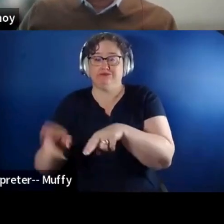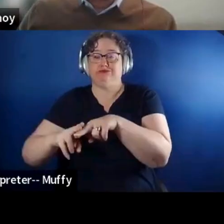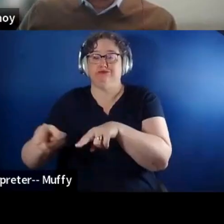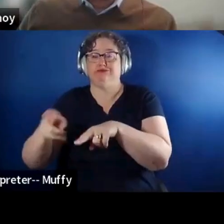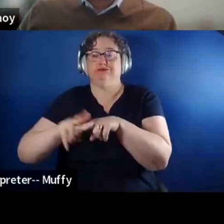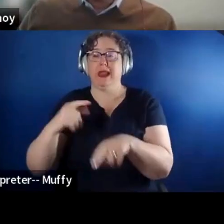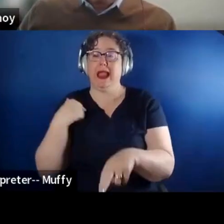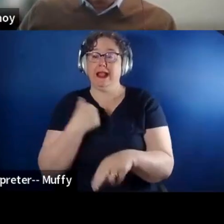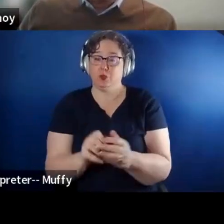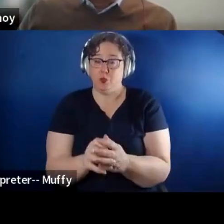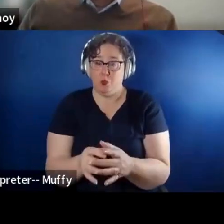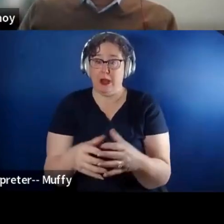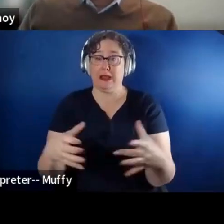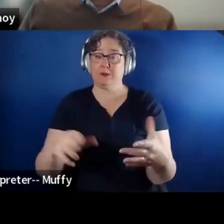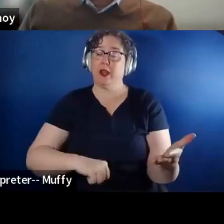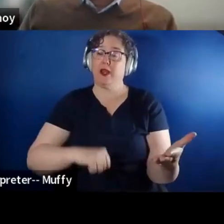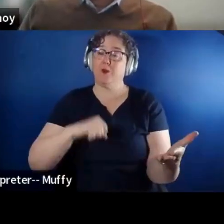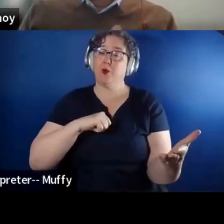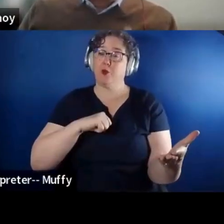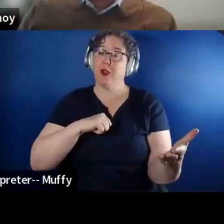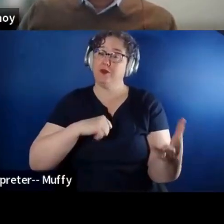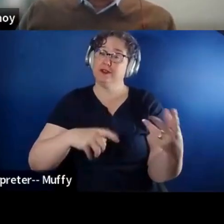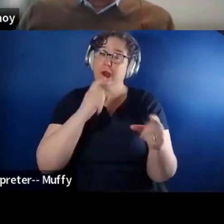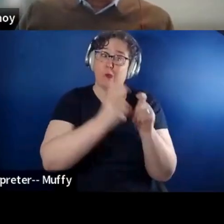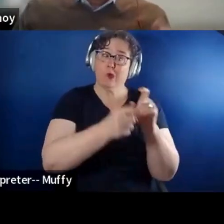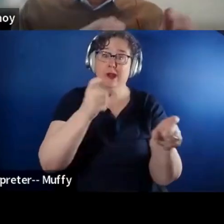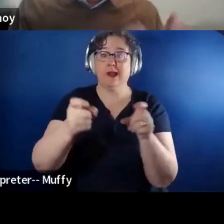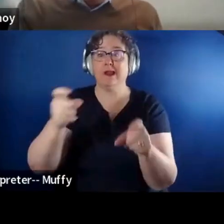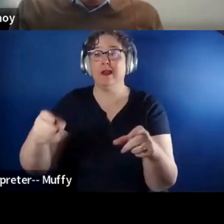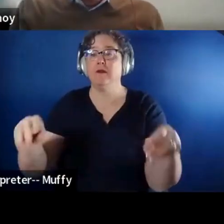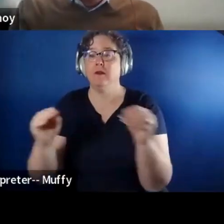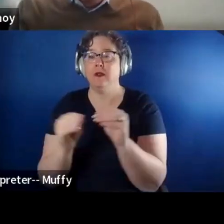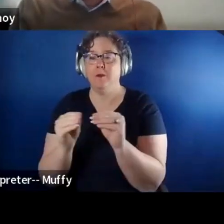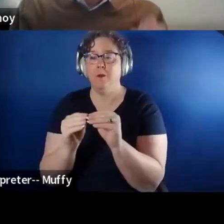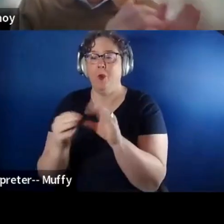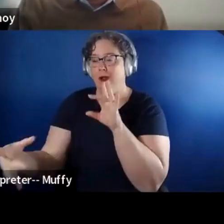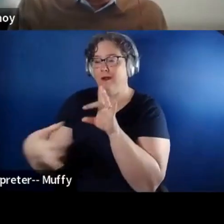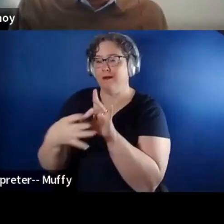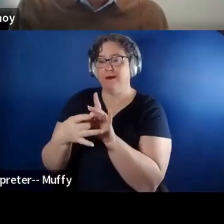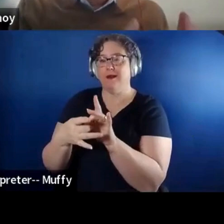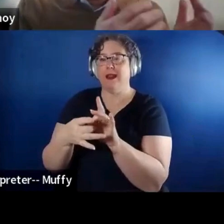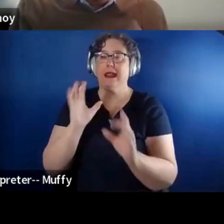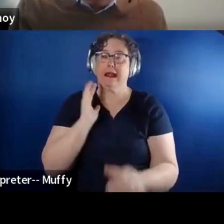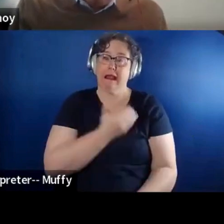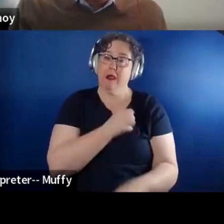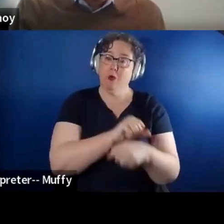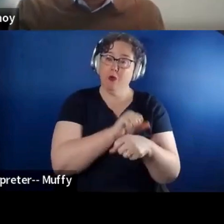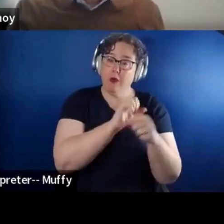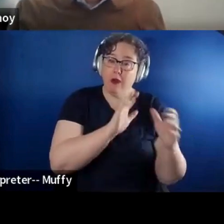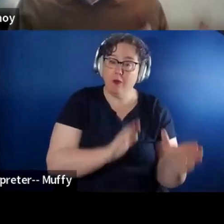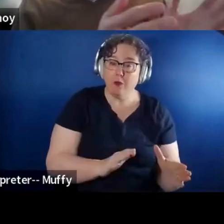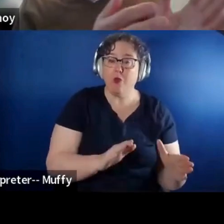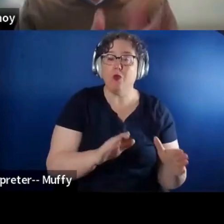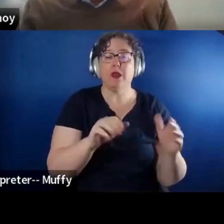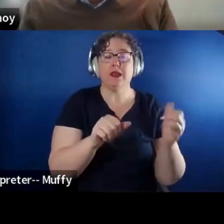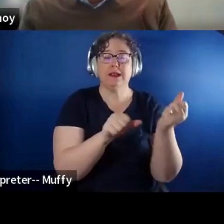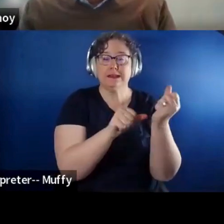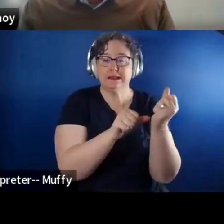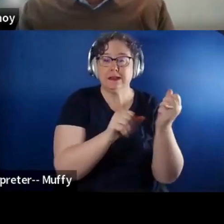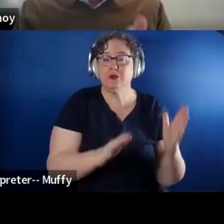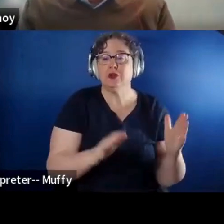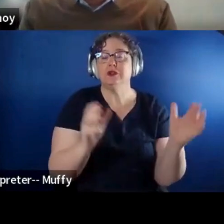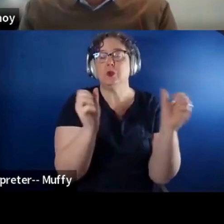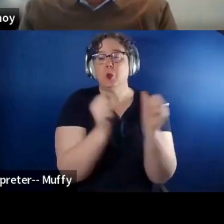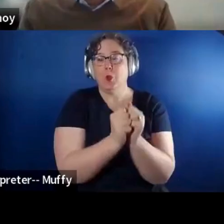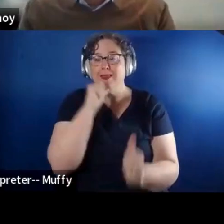proud to say that, and proud to connect our people, our employees, our associates with